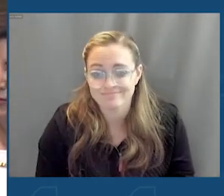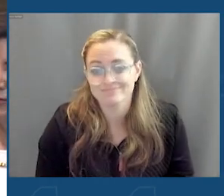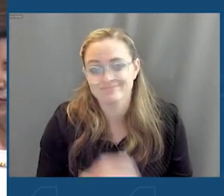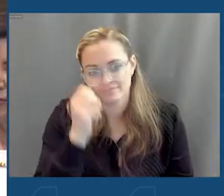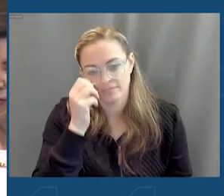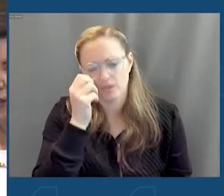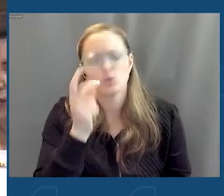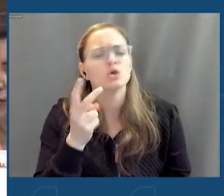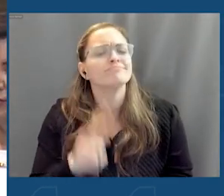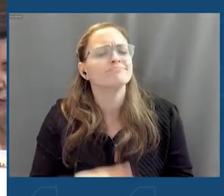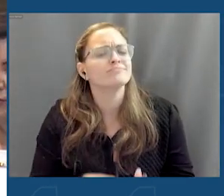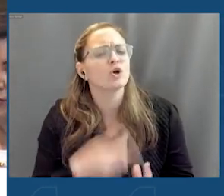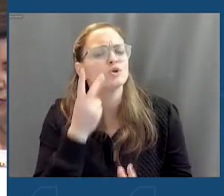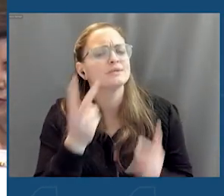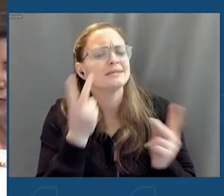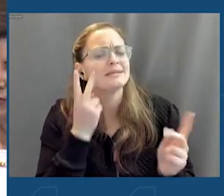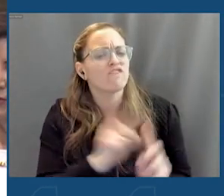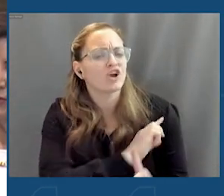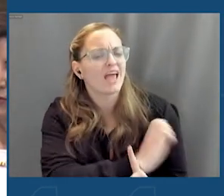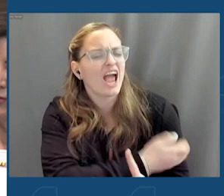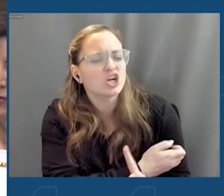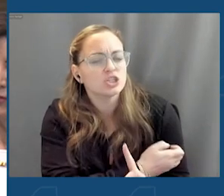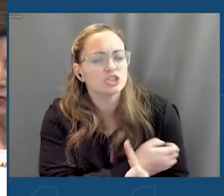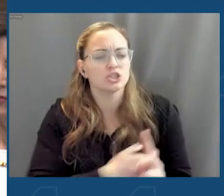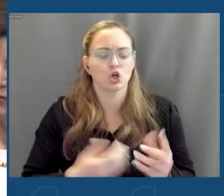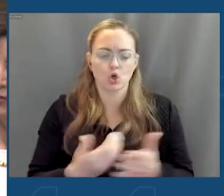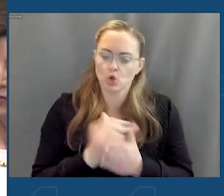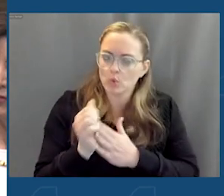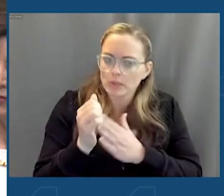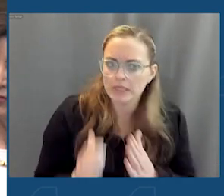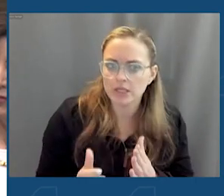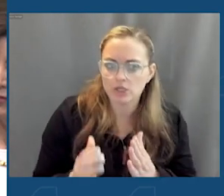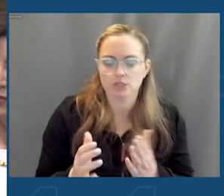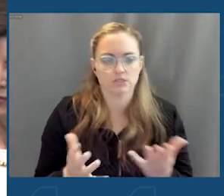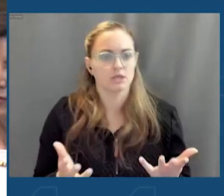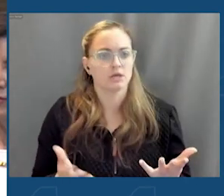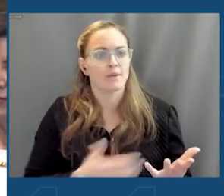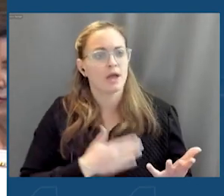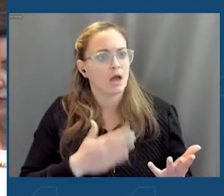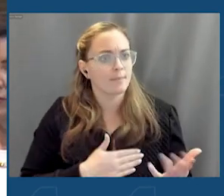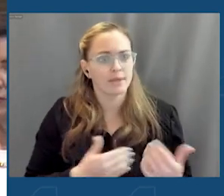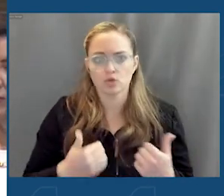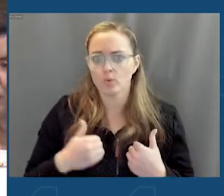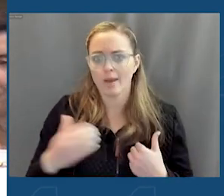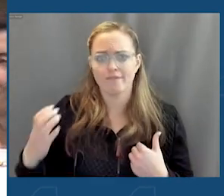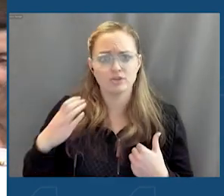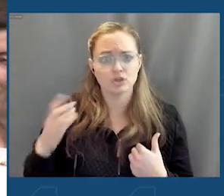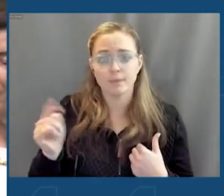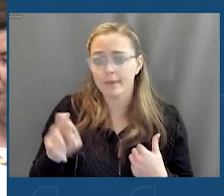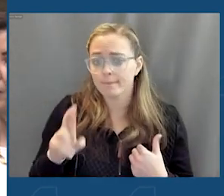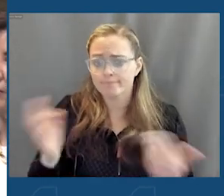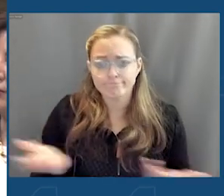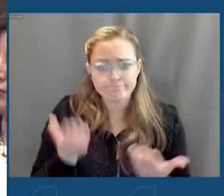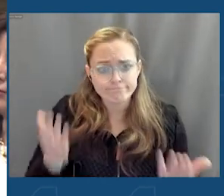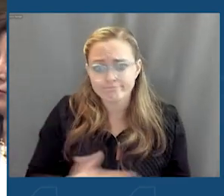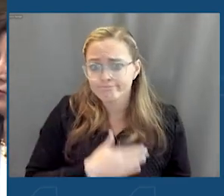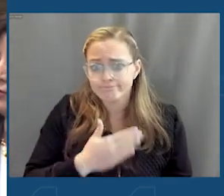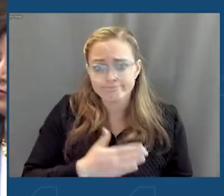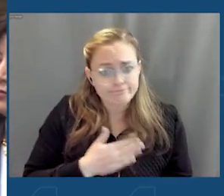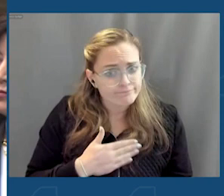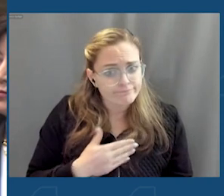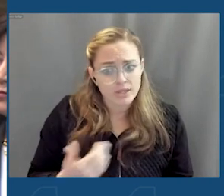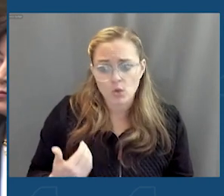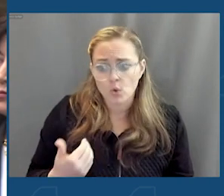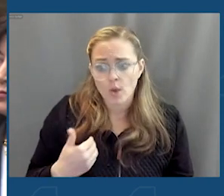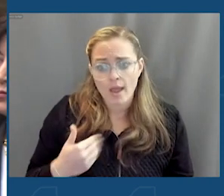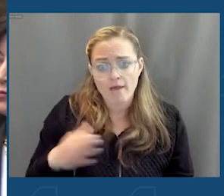seeing a different energy. And then with new leadership, I am so happy to have Chief Kemper here, who brings that